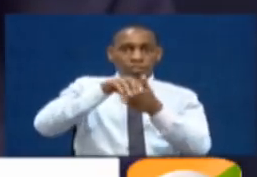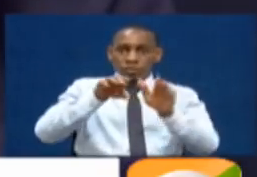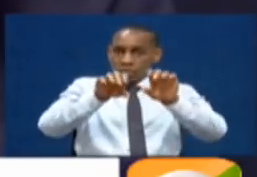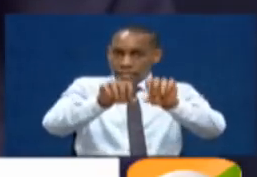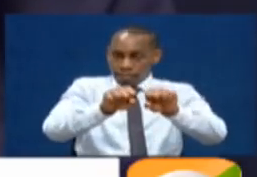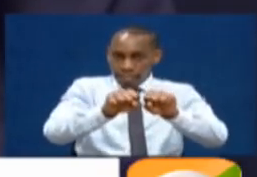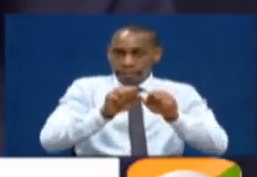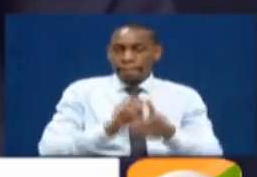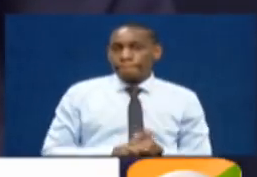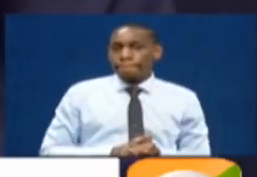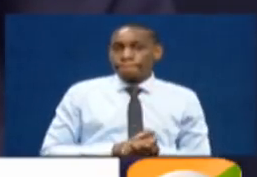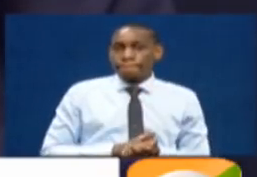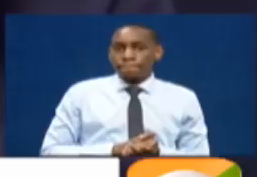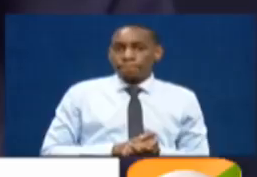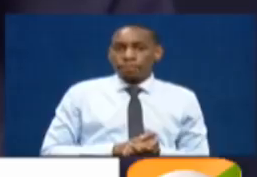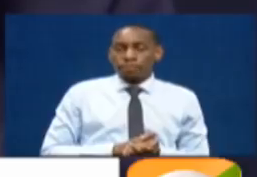And